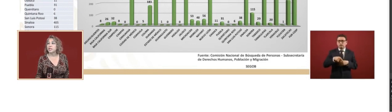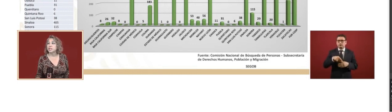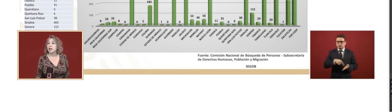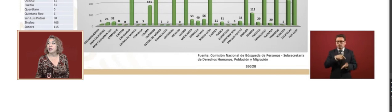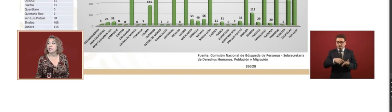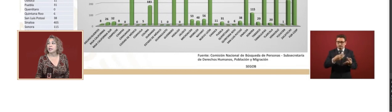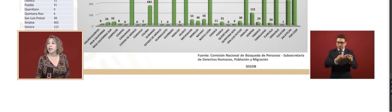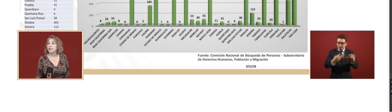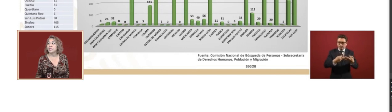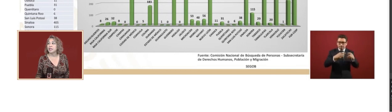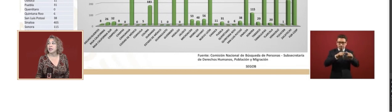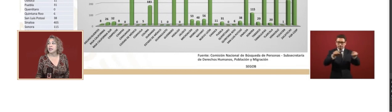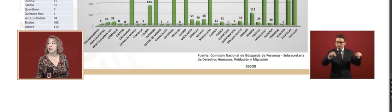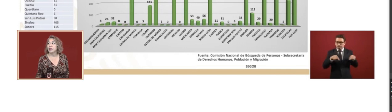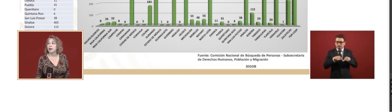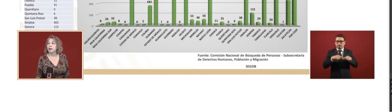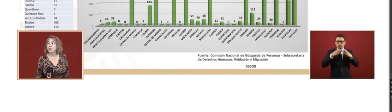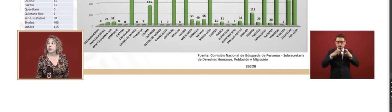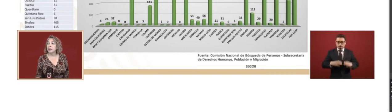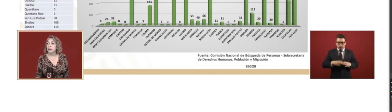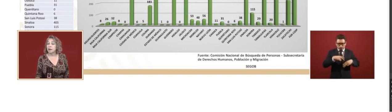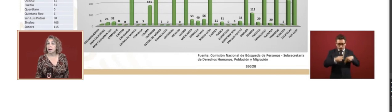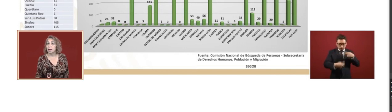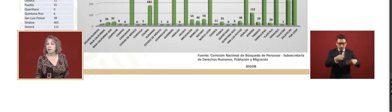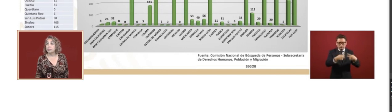for these clandestine